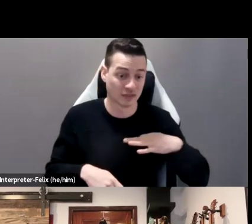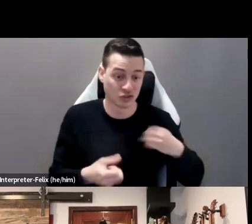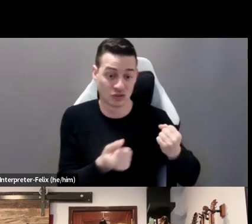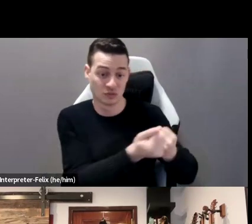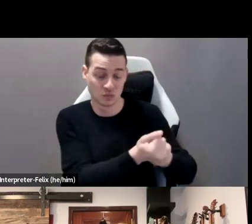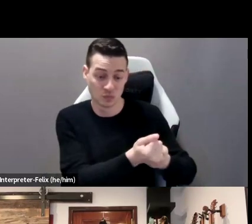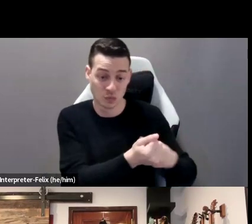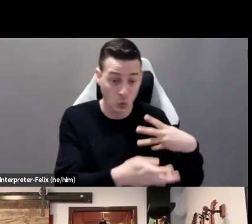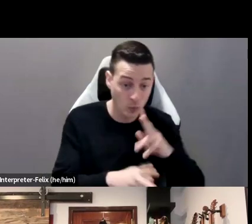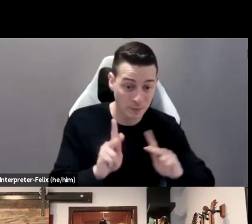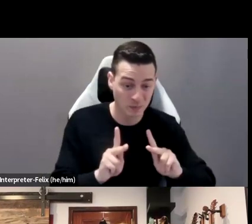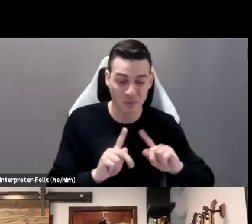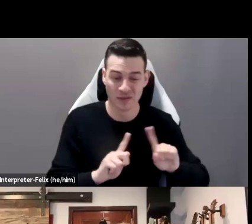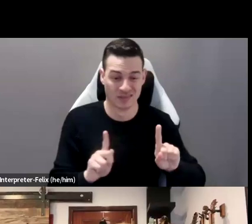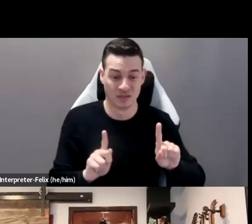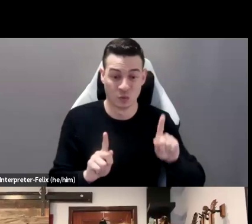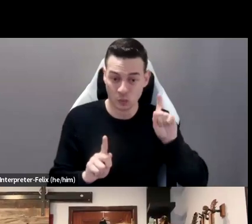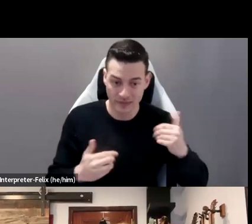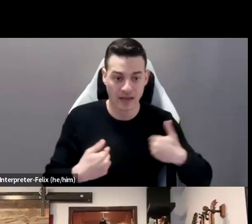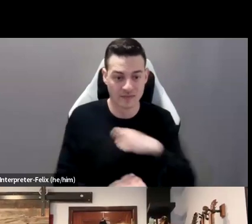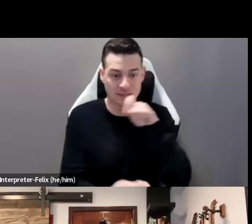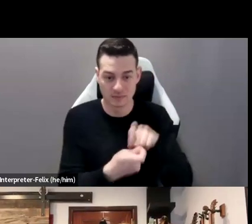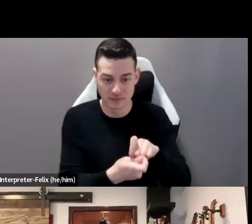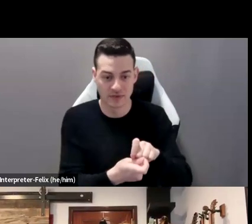that intersection, but it varies campus to campus.